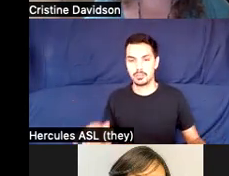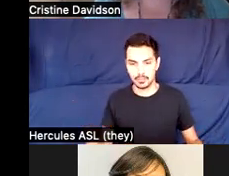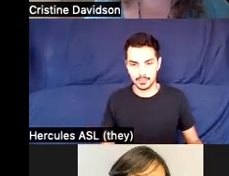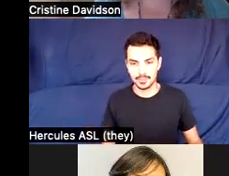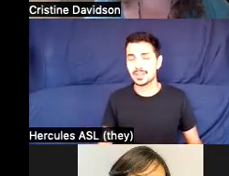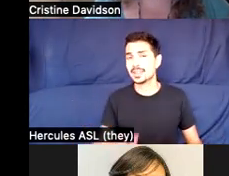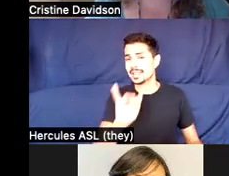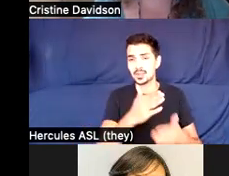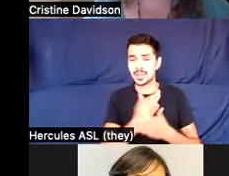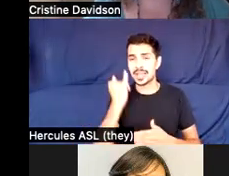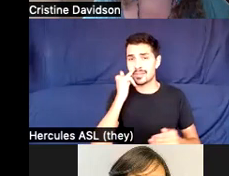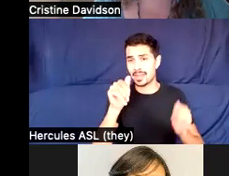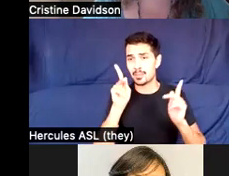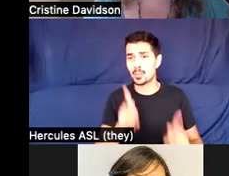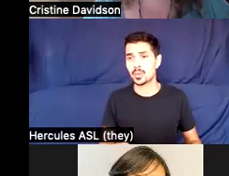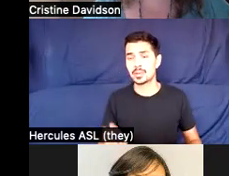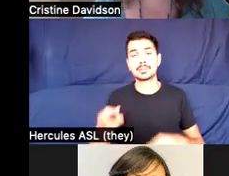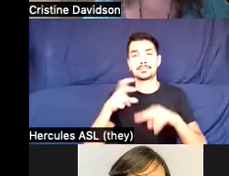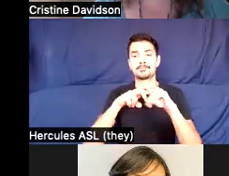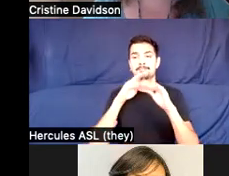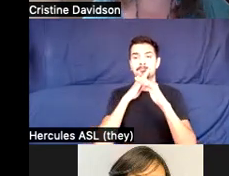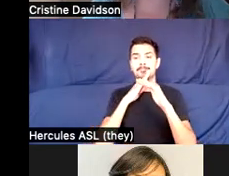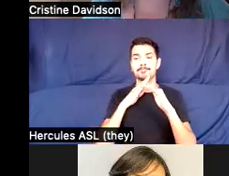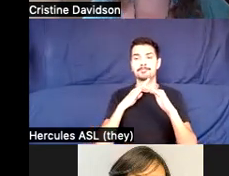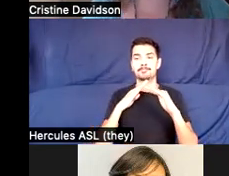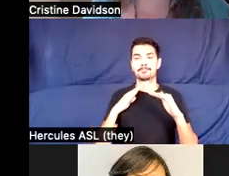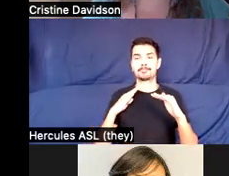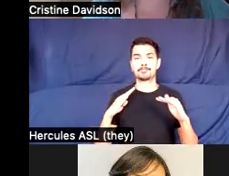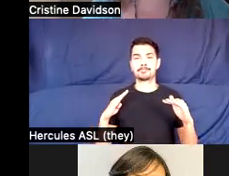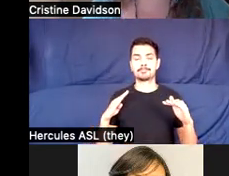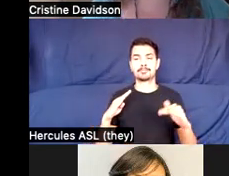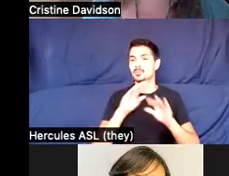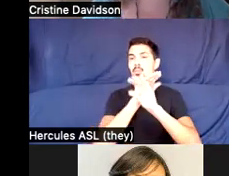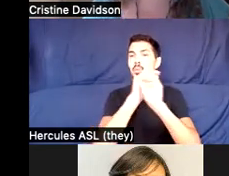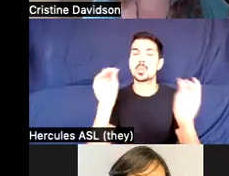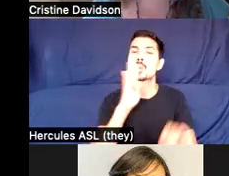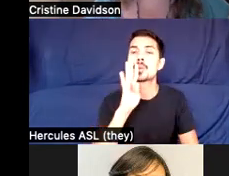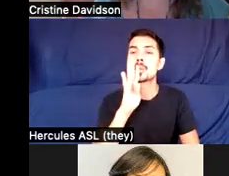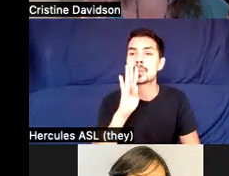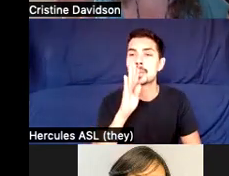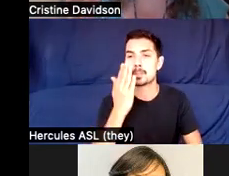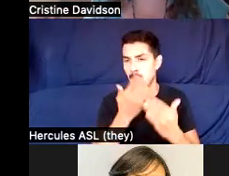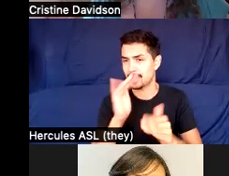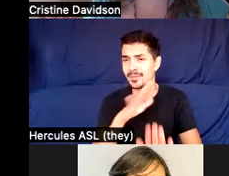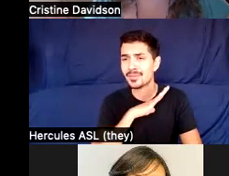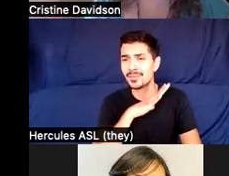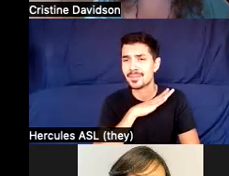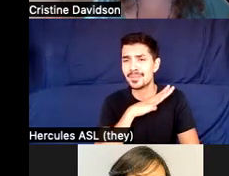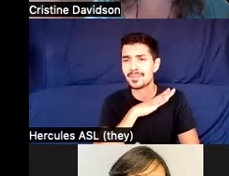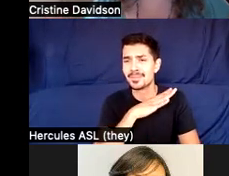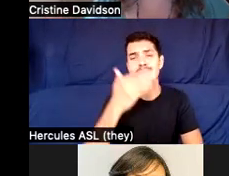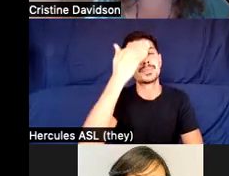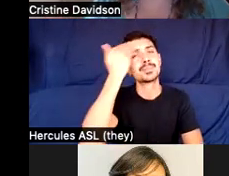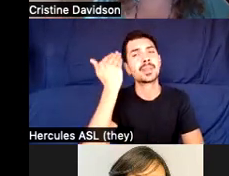is sitting quietly or talking about things that don't seem to be related